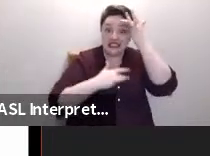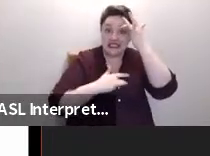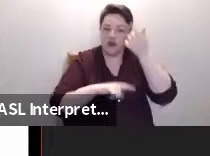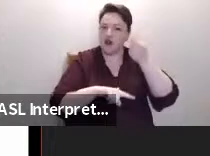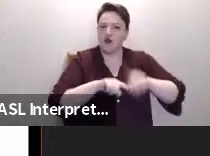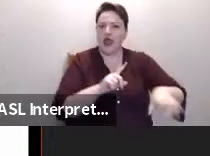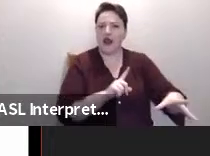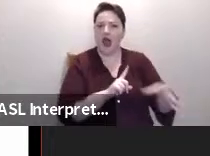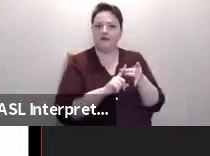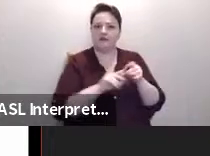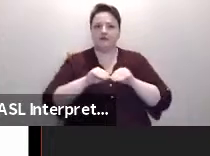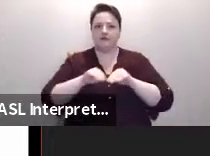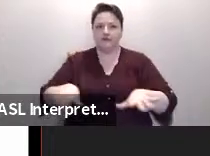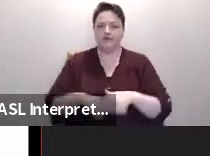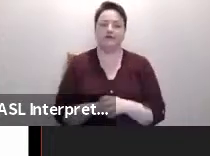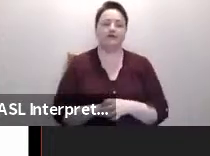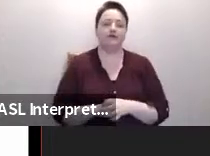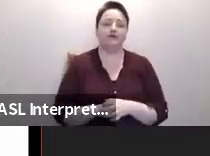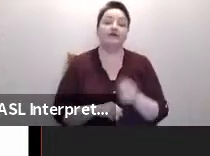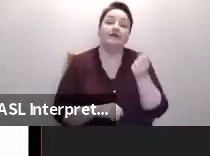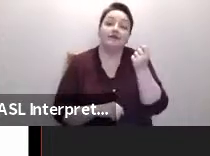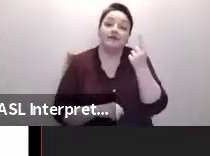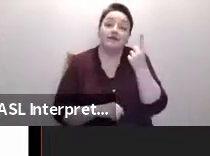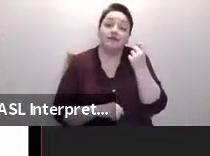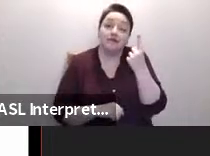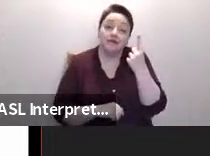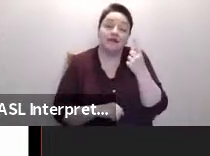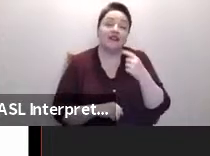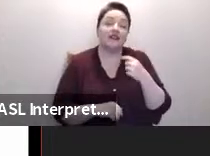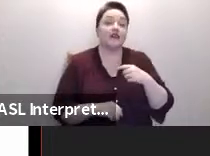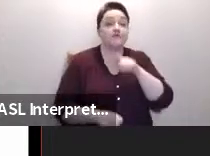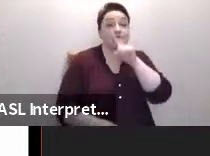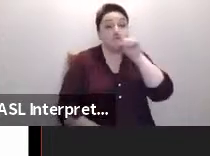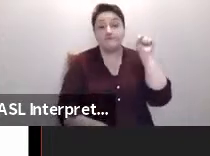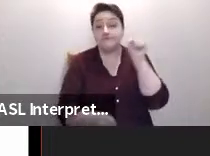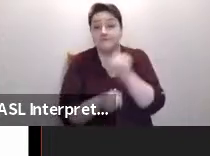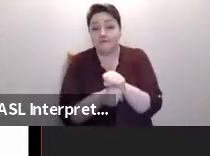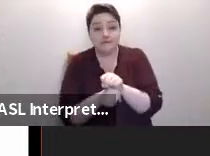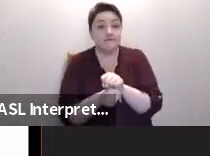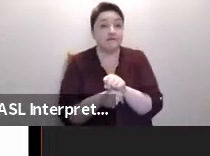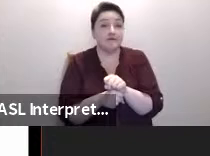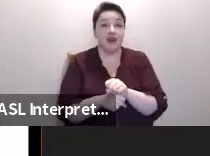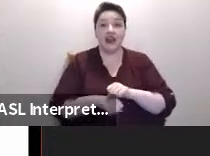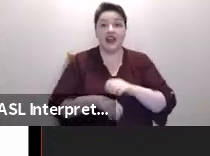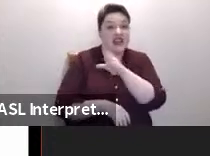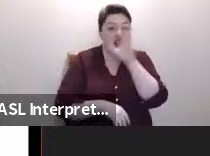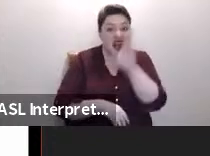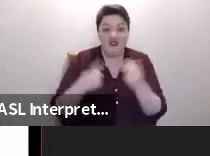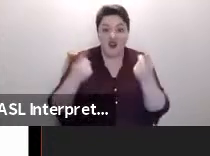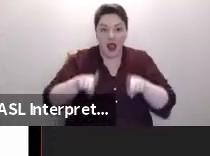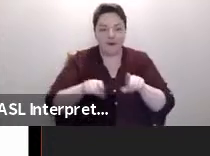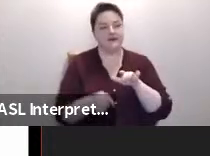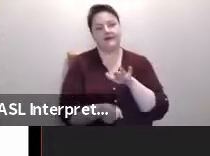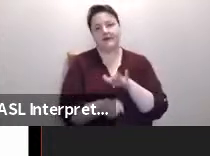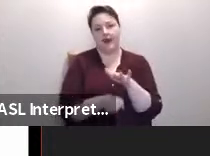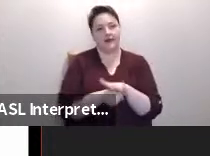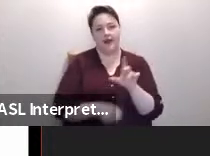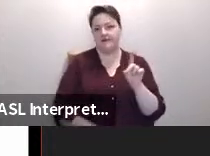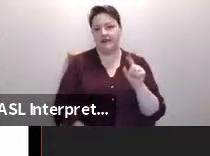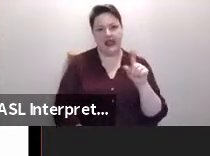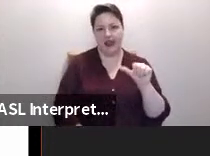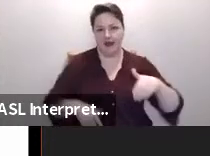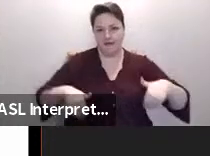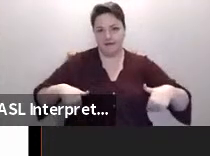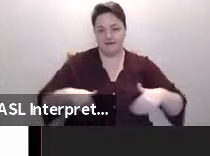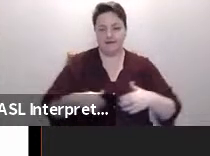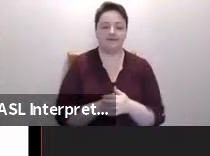have enough data yet to definitively say no, this does not happen. However, I will say that last